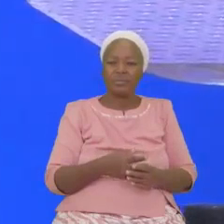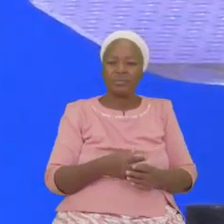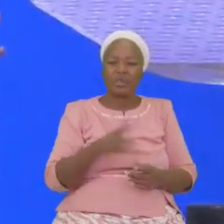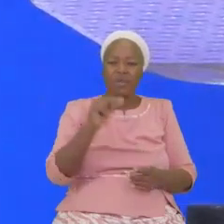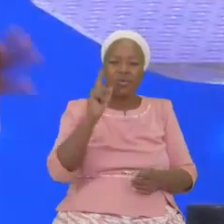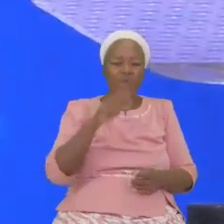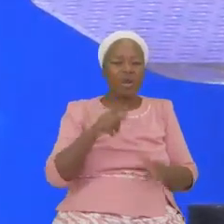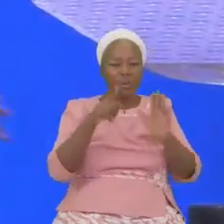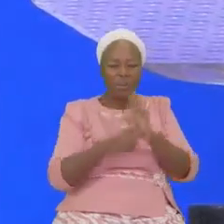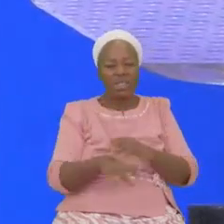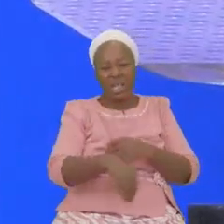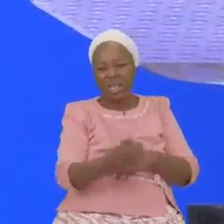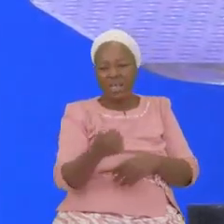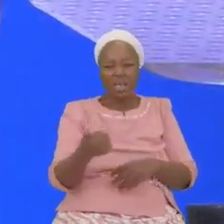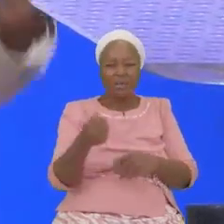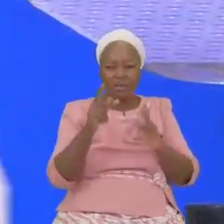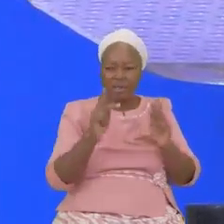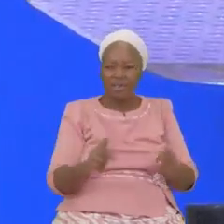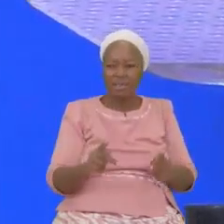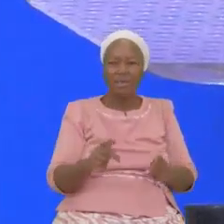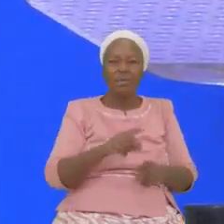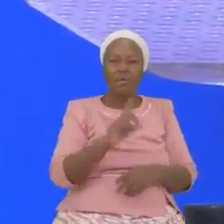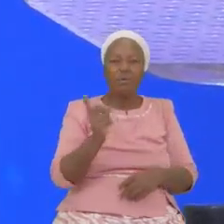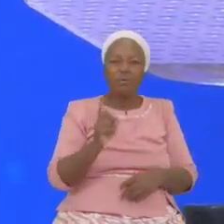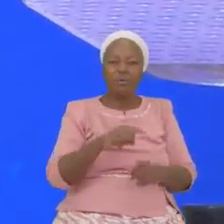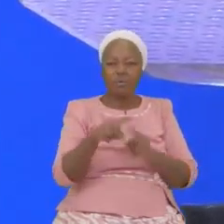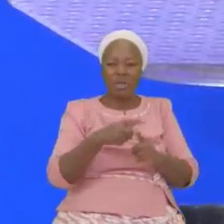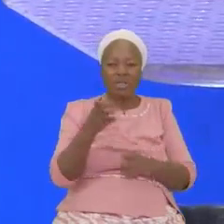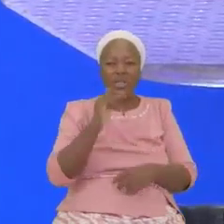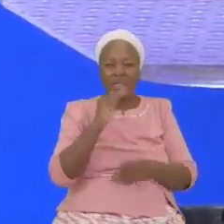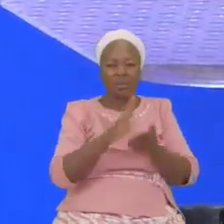Nobody oppresses any other one. When there's peace,